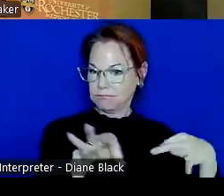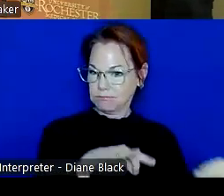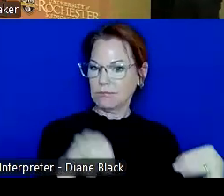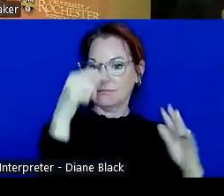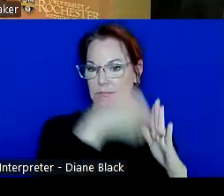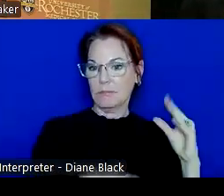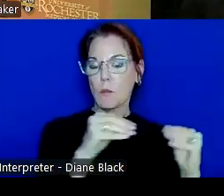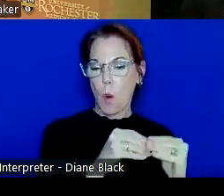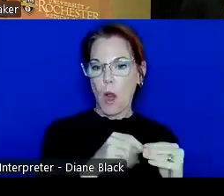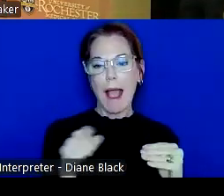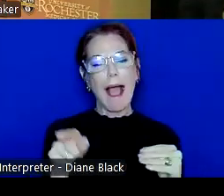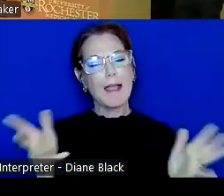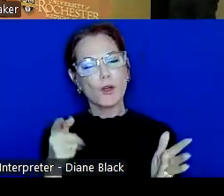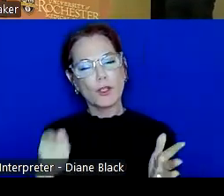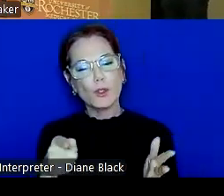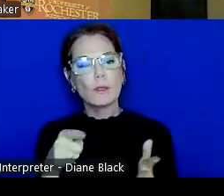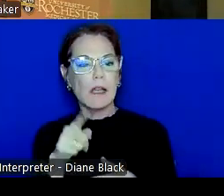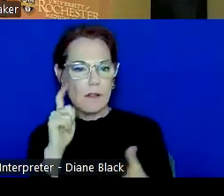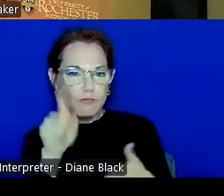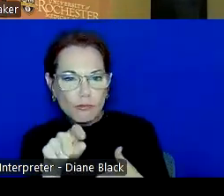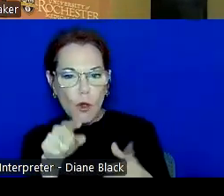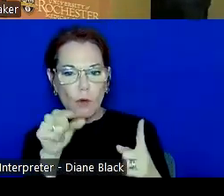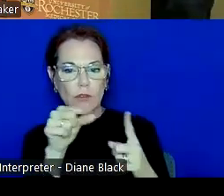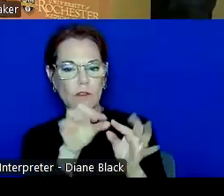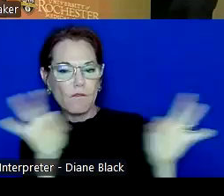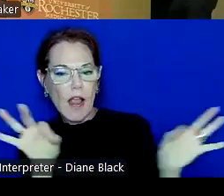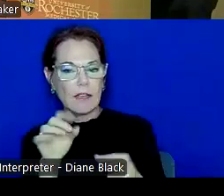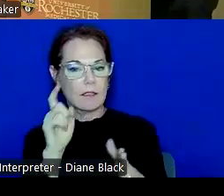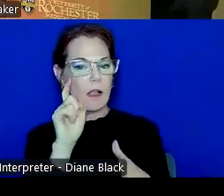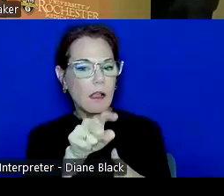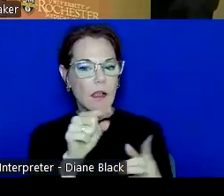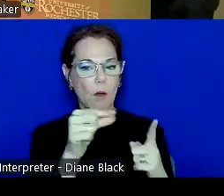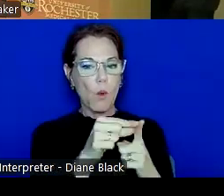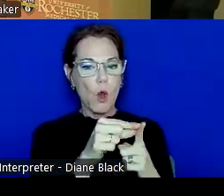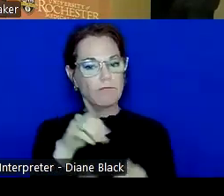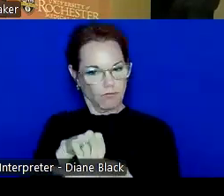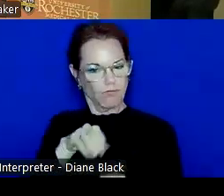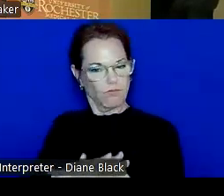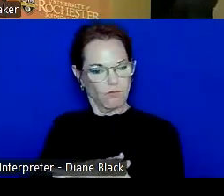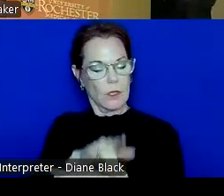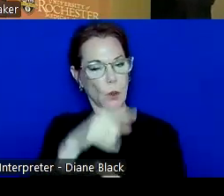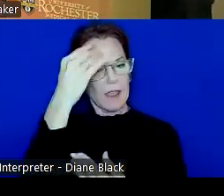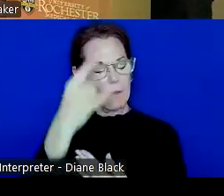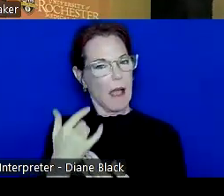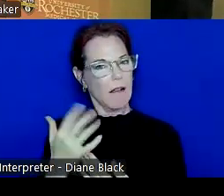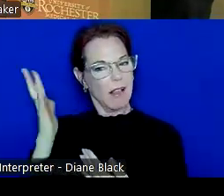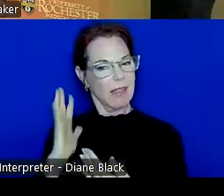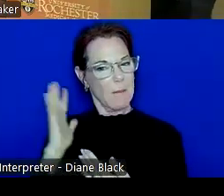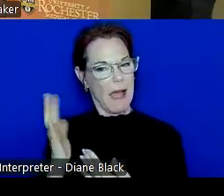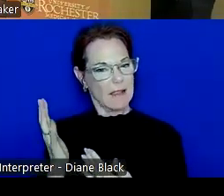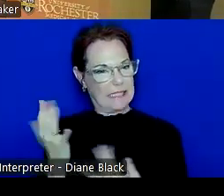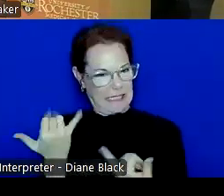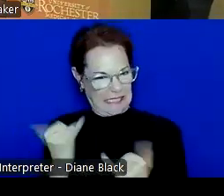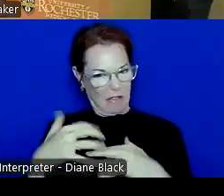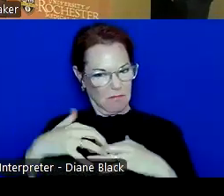think about what words or phrases stick out to you, and how does some of the past still be here in the present in this language.